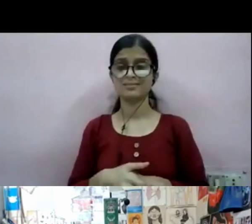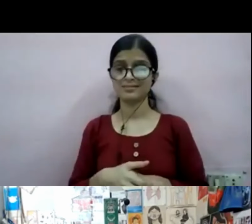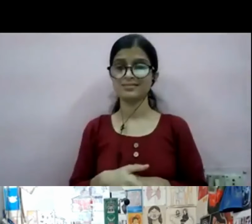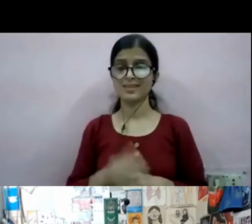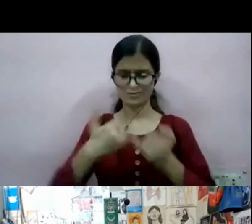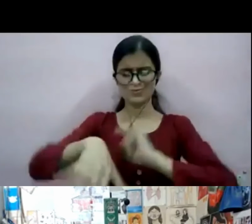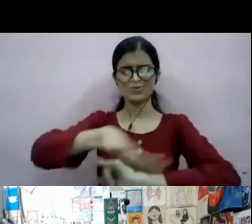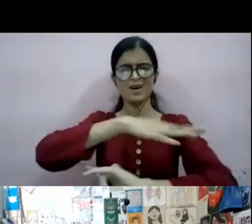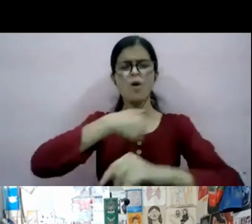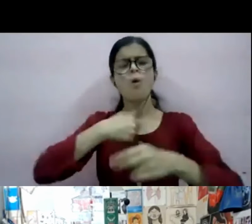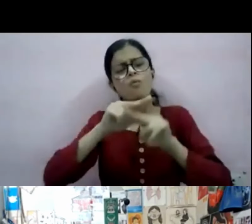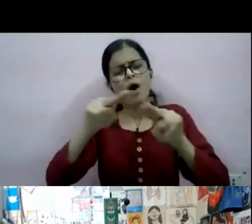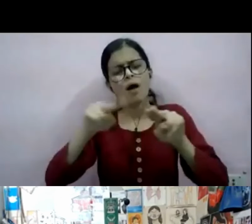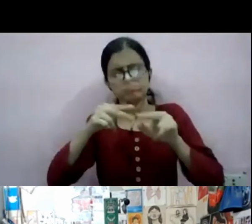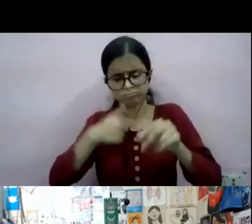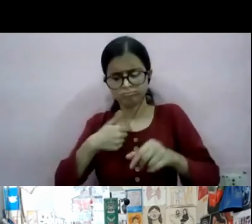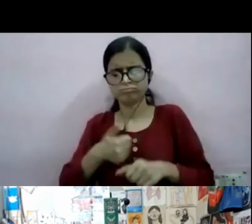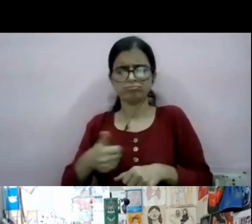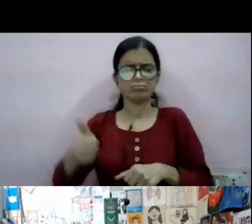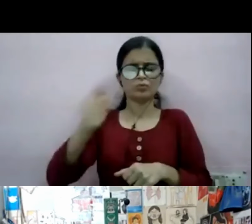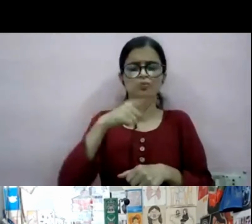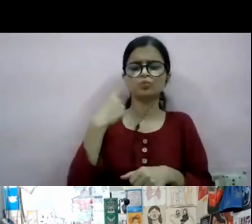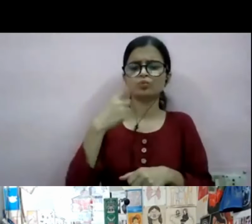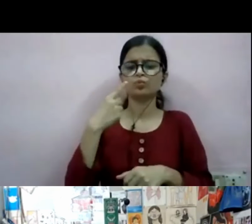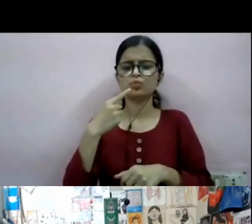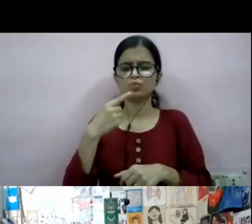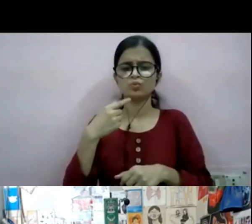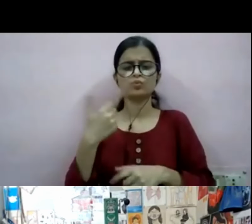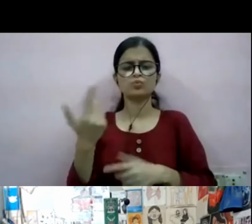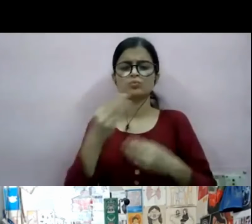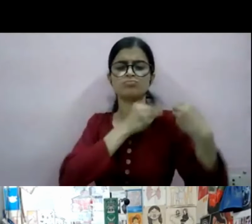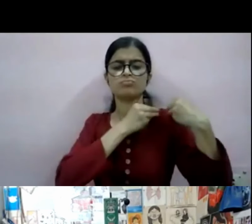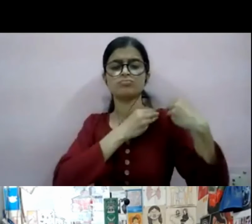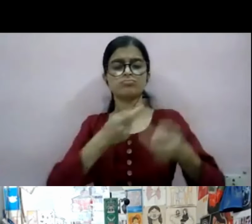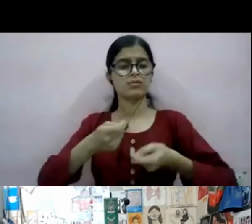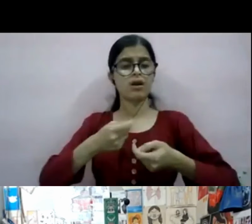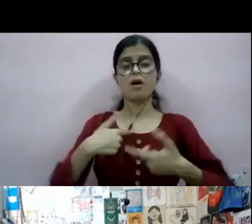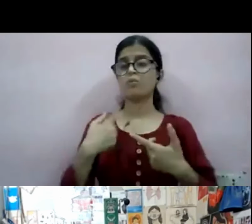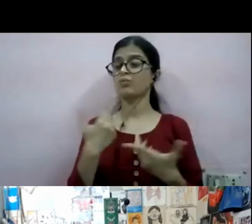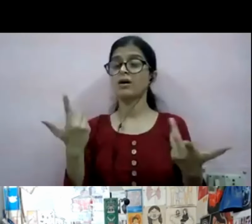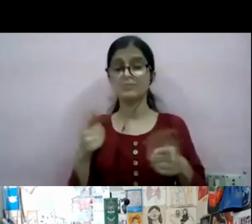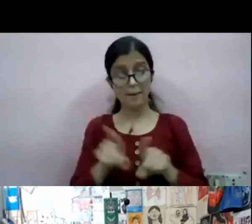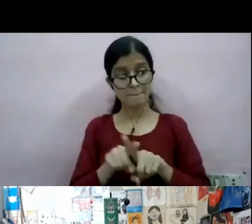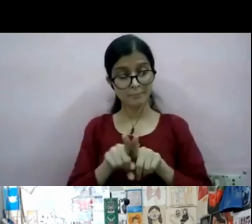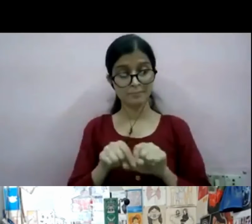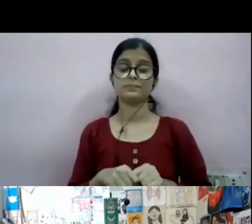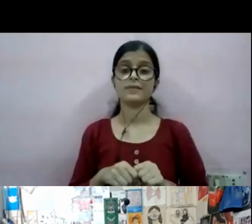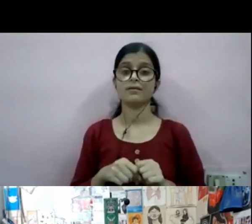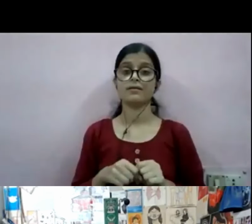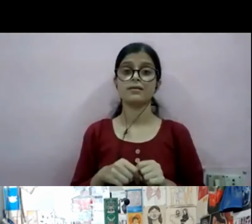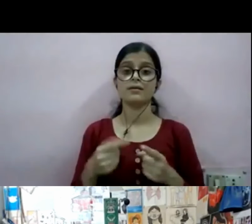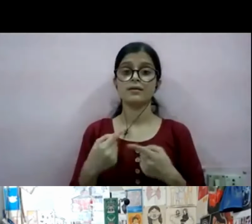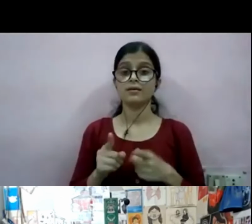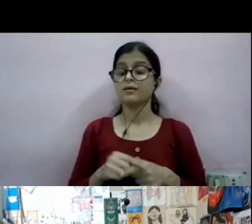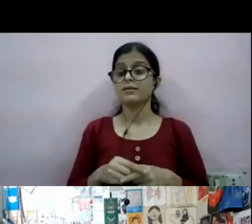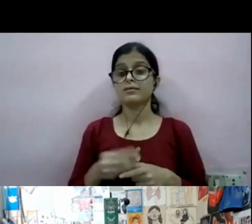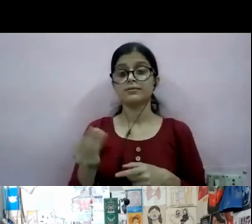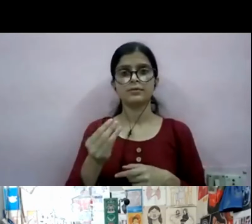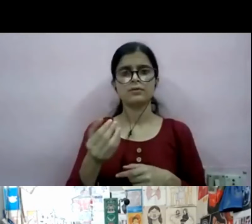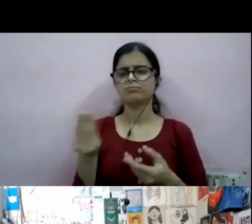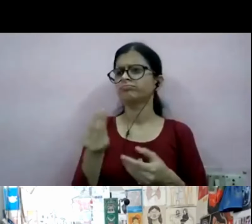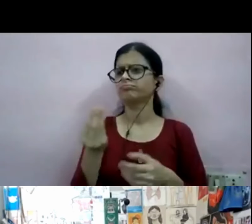large. Thus, hegemonic ideologies are produced and they are perpetuated by